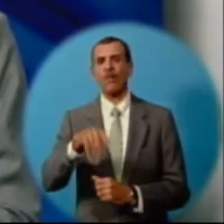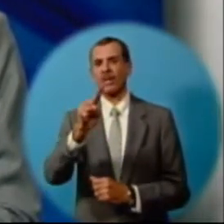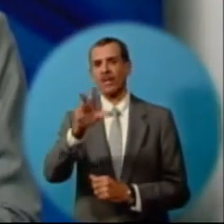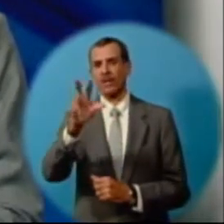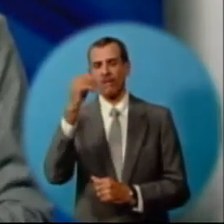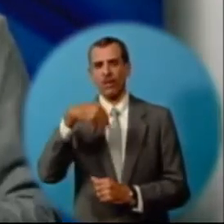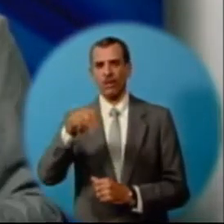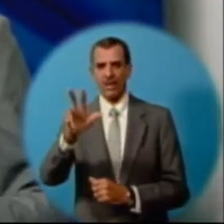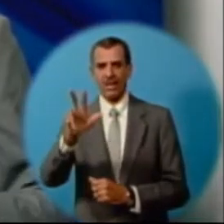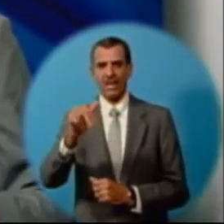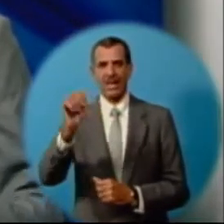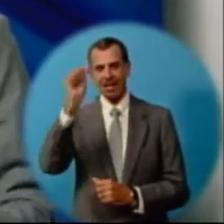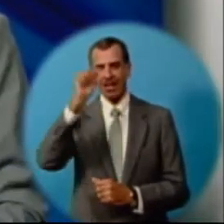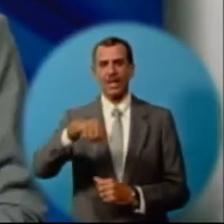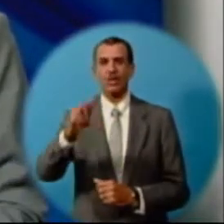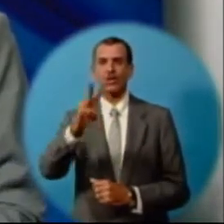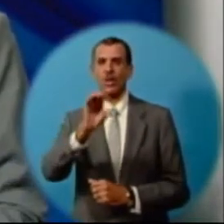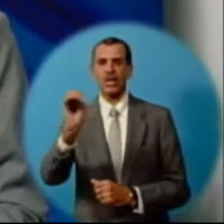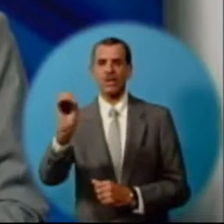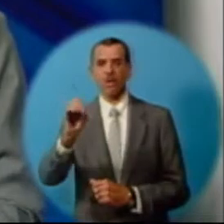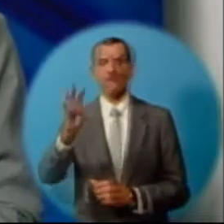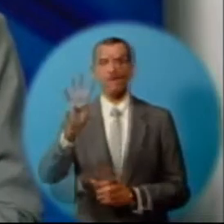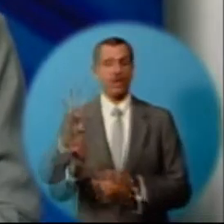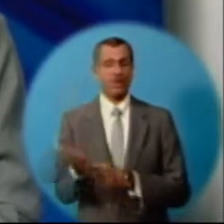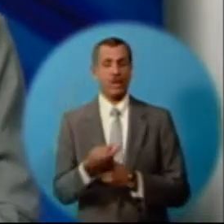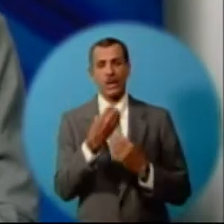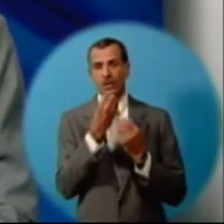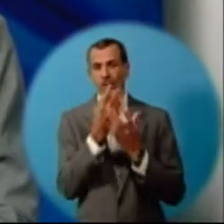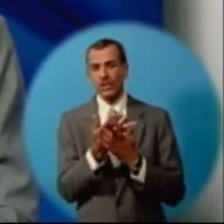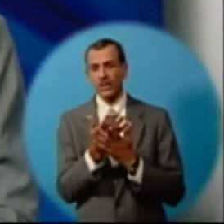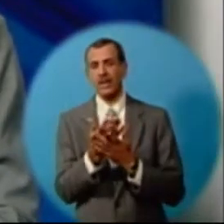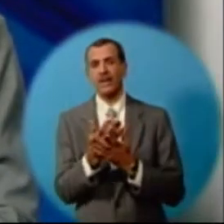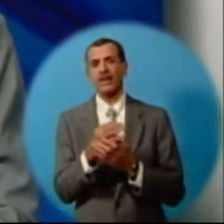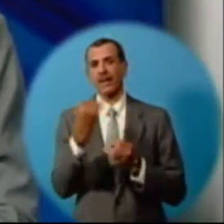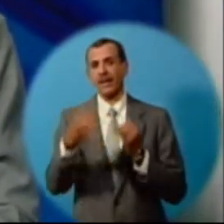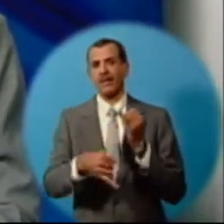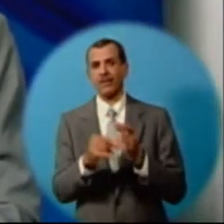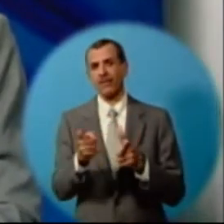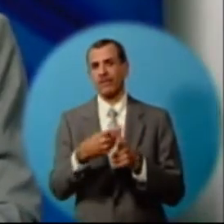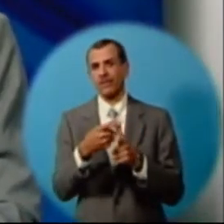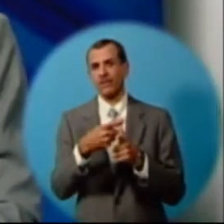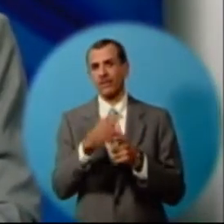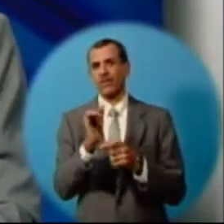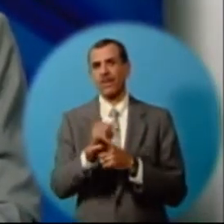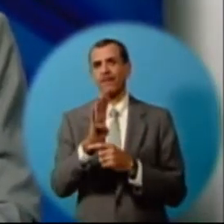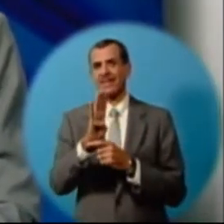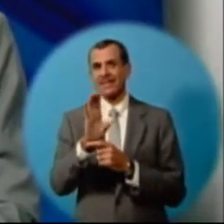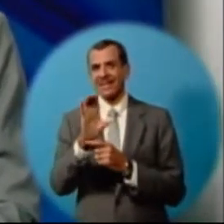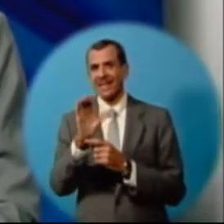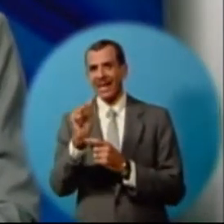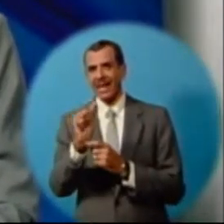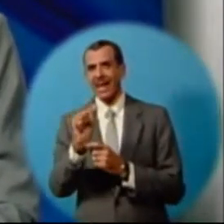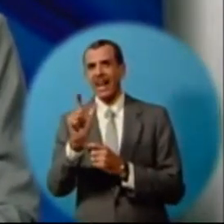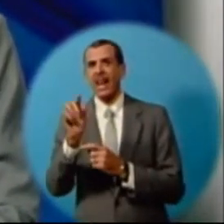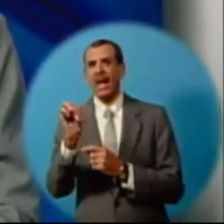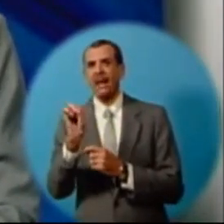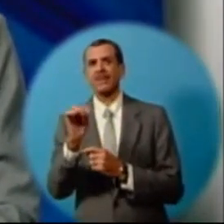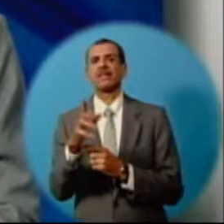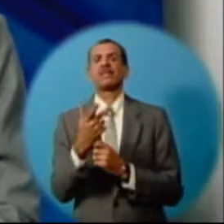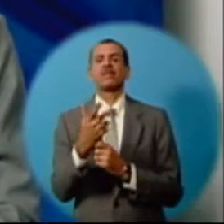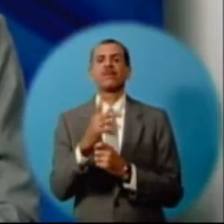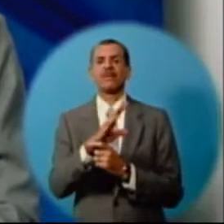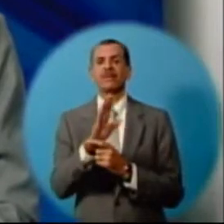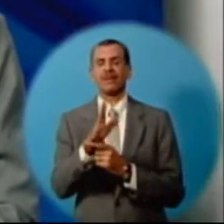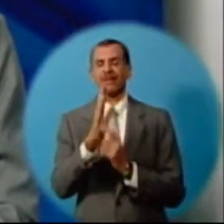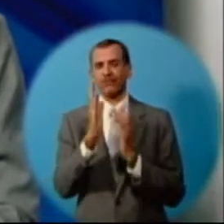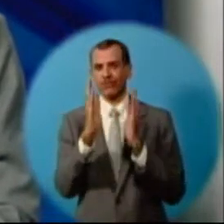3, India A 245. The conclusion of the first series of the BCL Lime Elite Division takes center stage